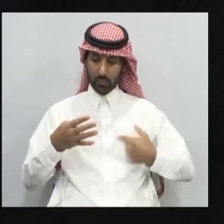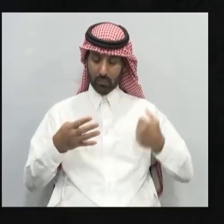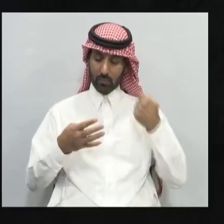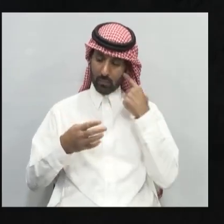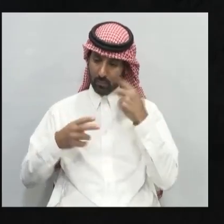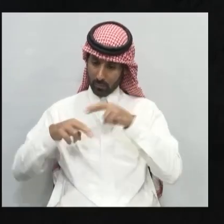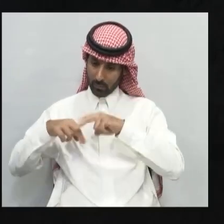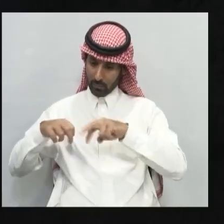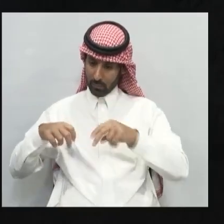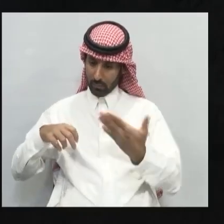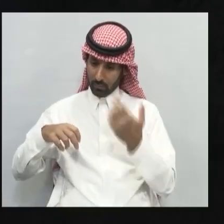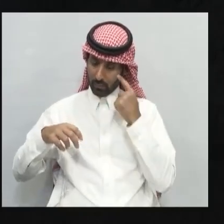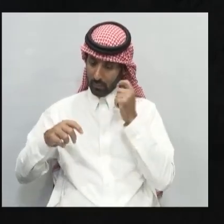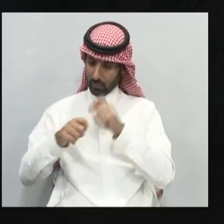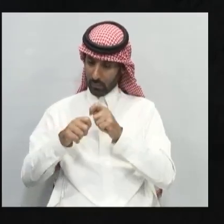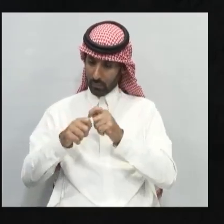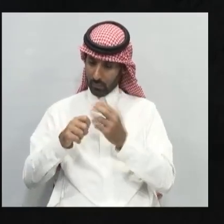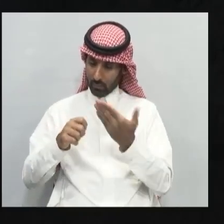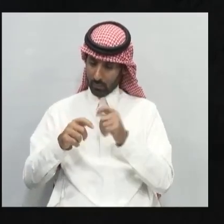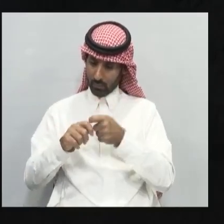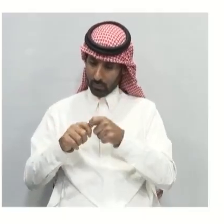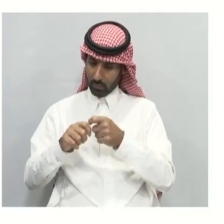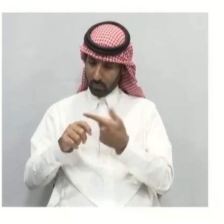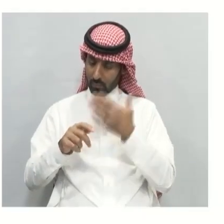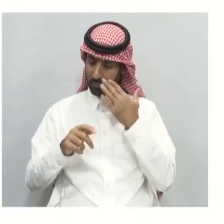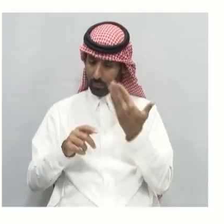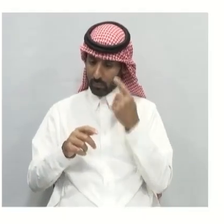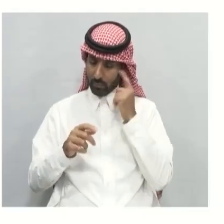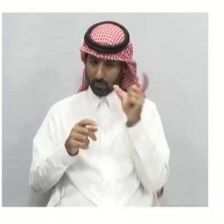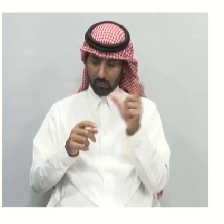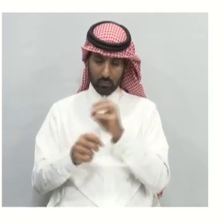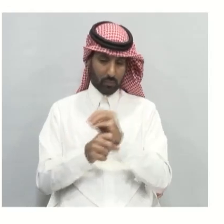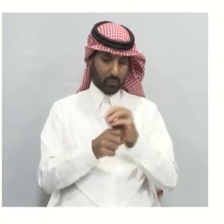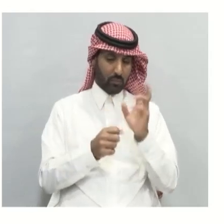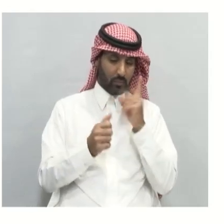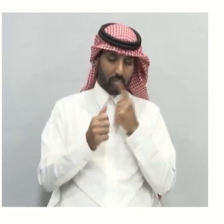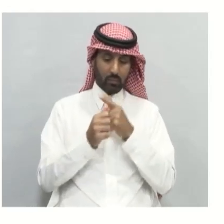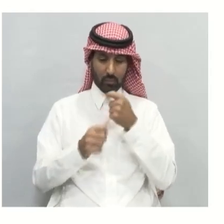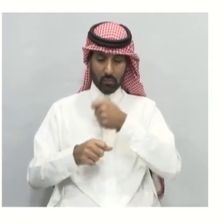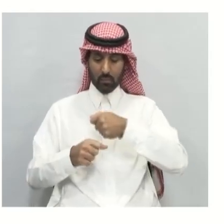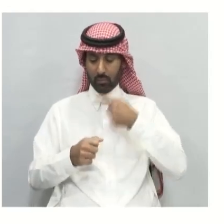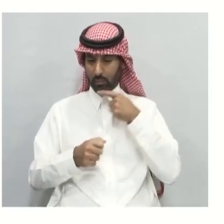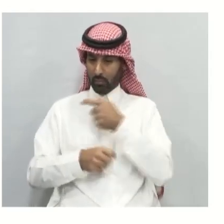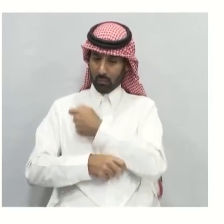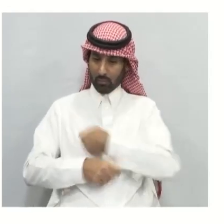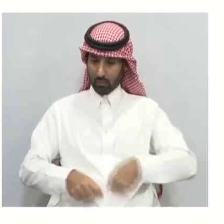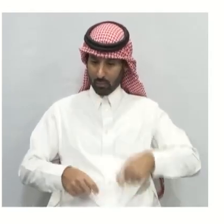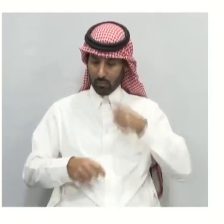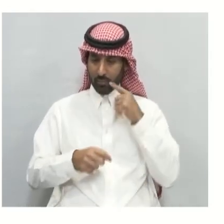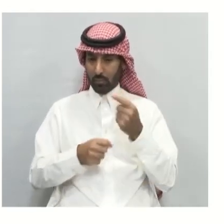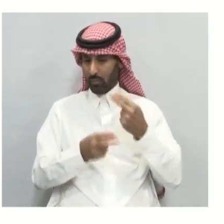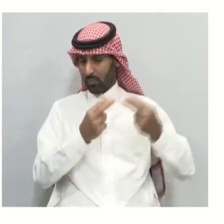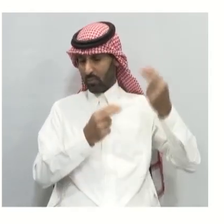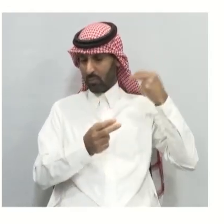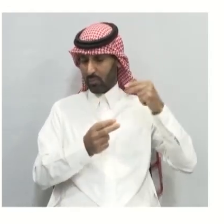the discovery with the piece of information. We've got here the Sumerians. Which one is related to the